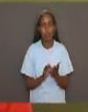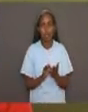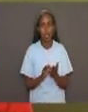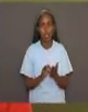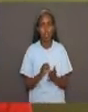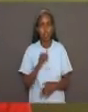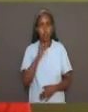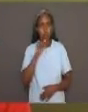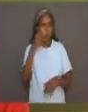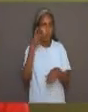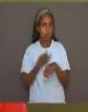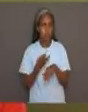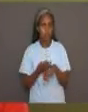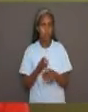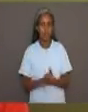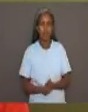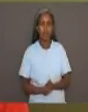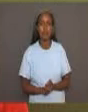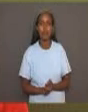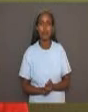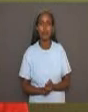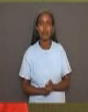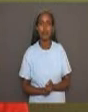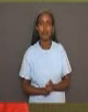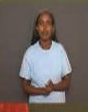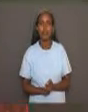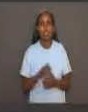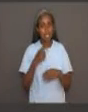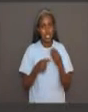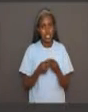If you used the formulas, it should not be too difficult.